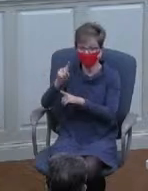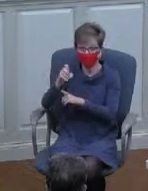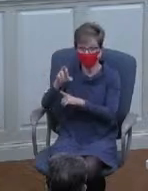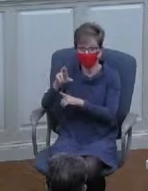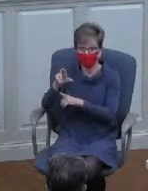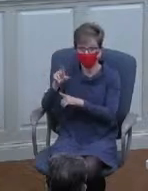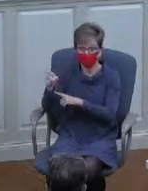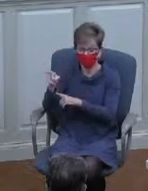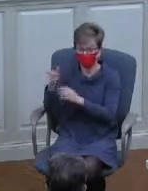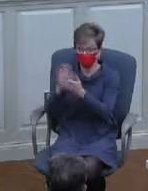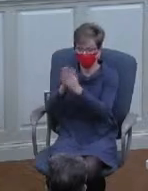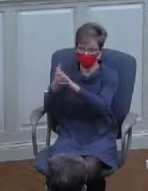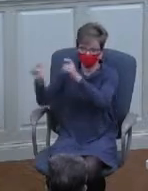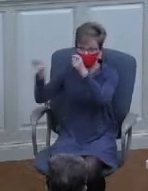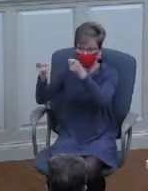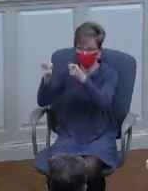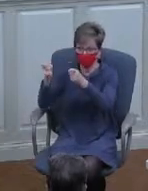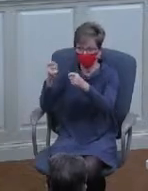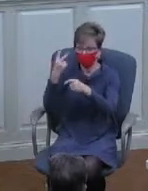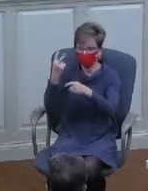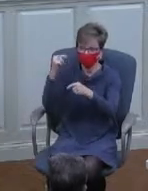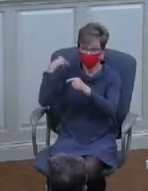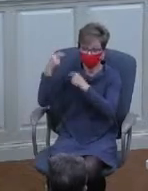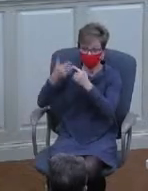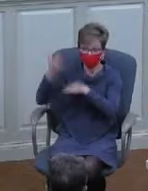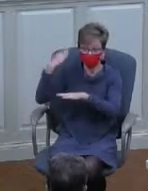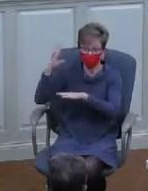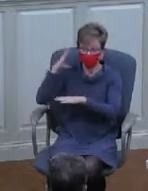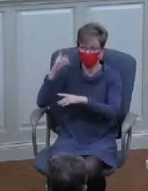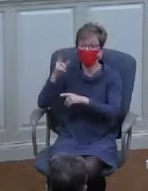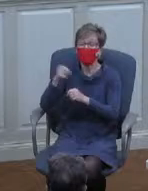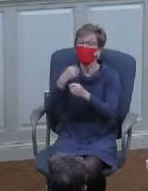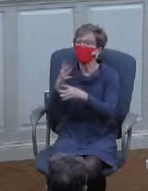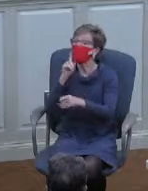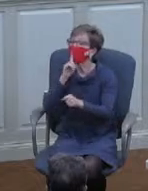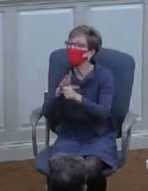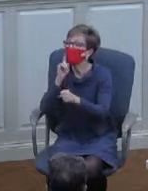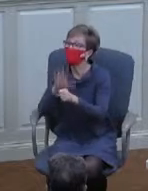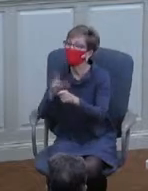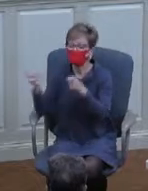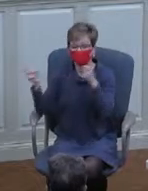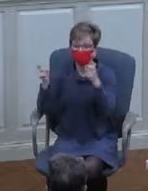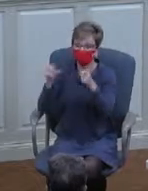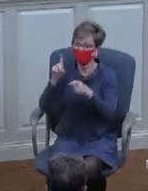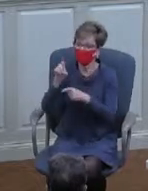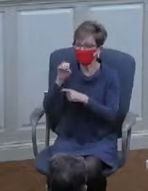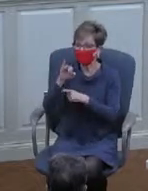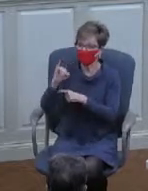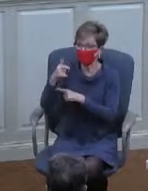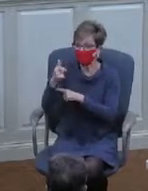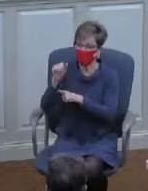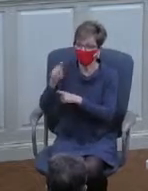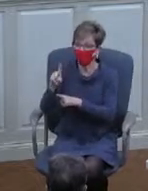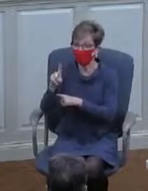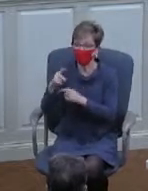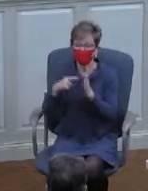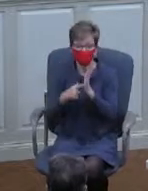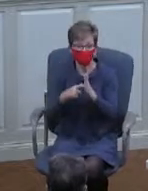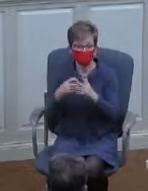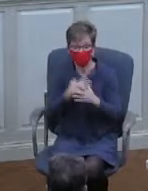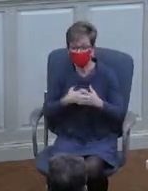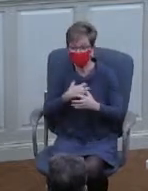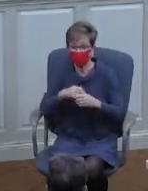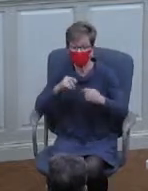whole nations were held in thrall by promises from a charismatic demagogue playing on Germany's resentment and